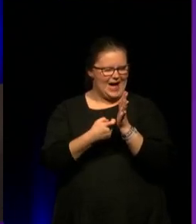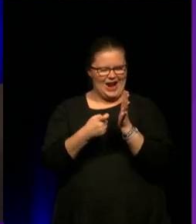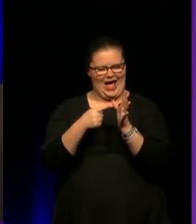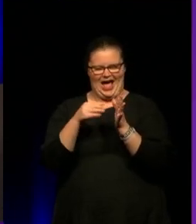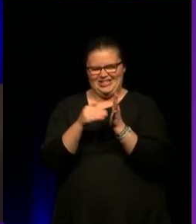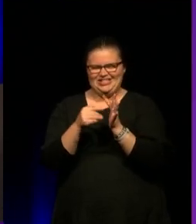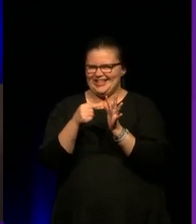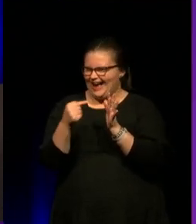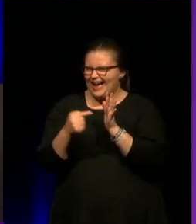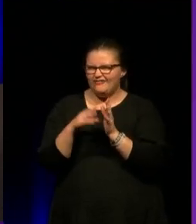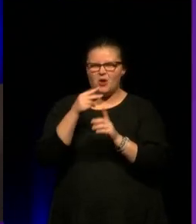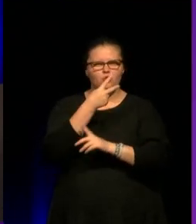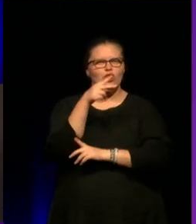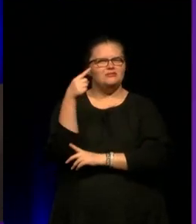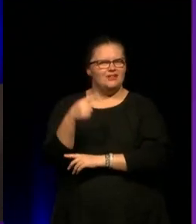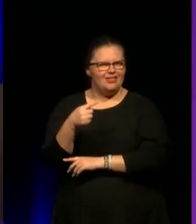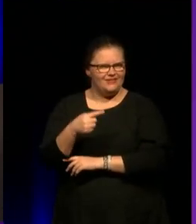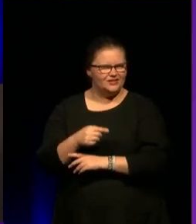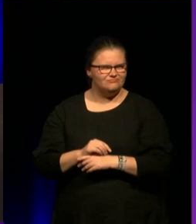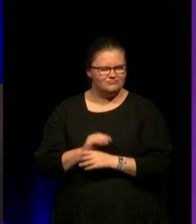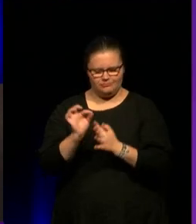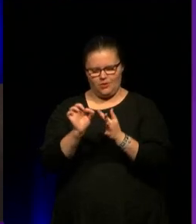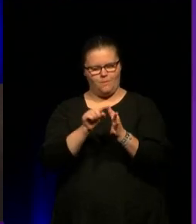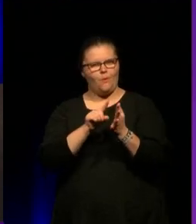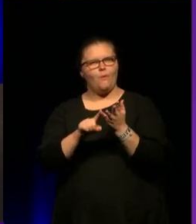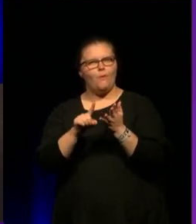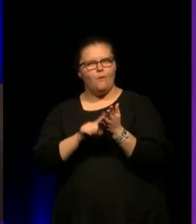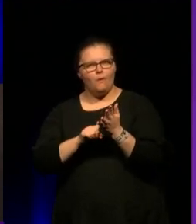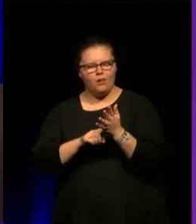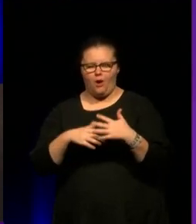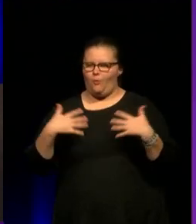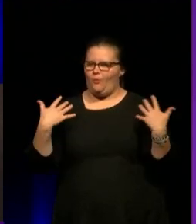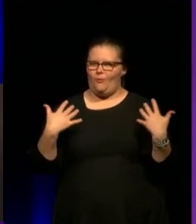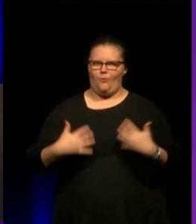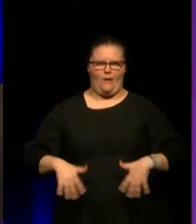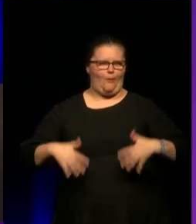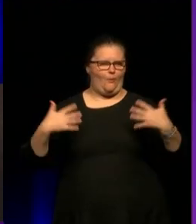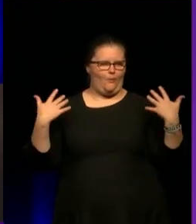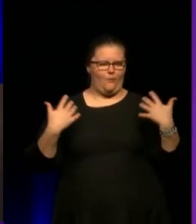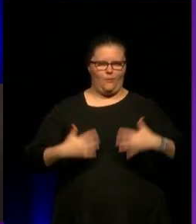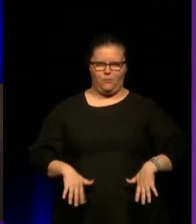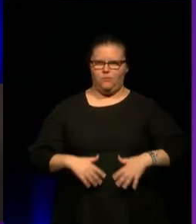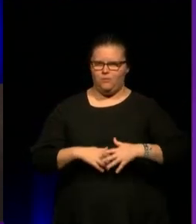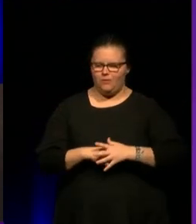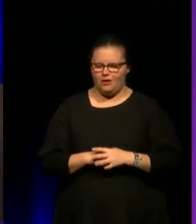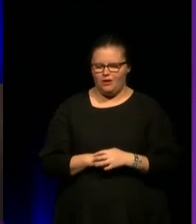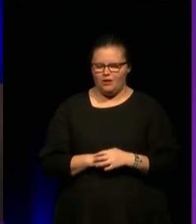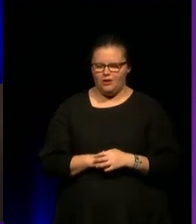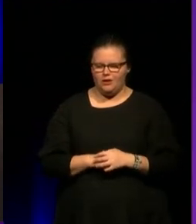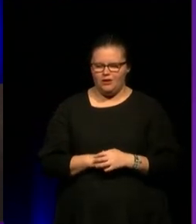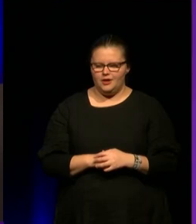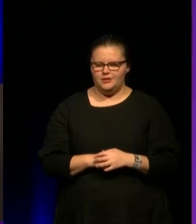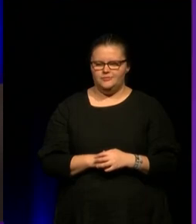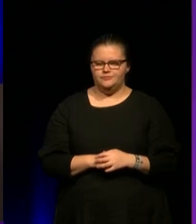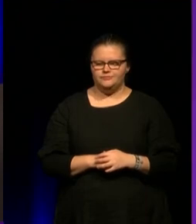2011. Mm. And Paul is a force of nature. He really is. So he comes from